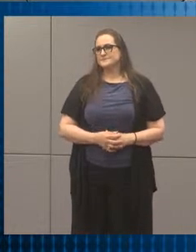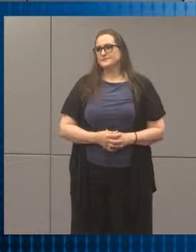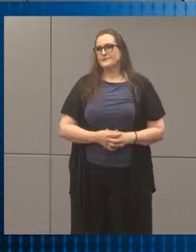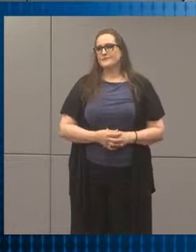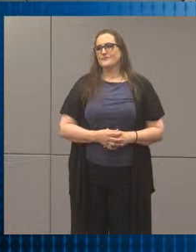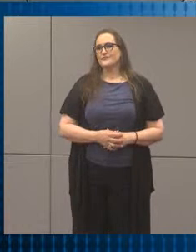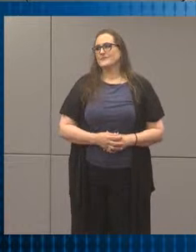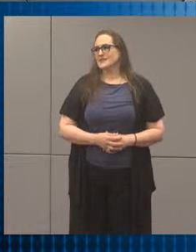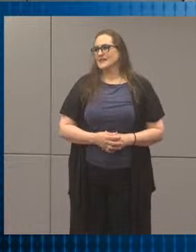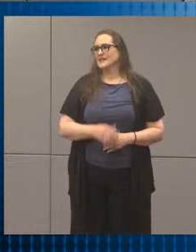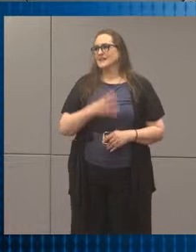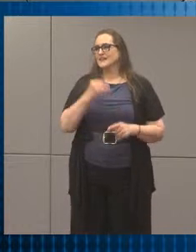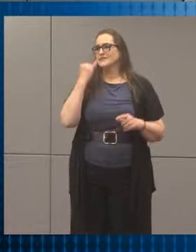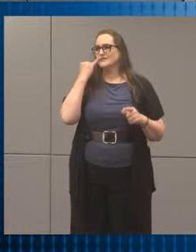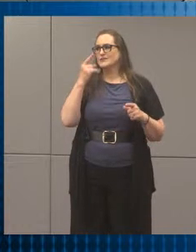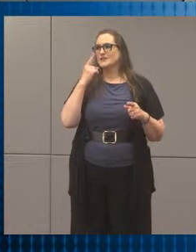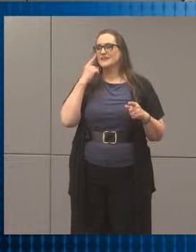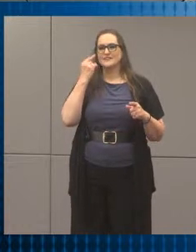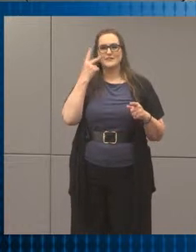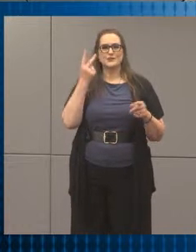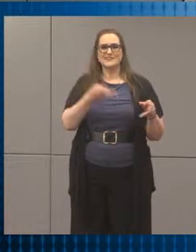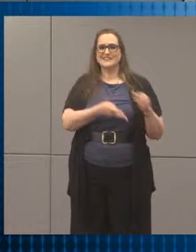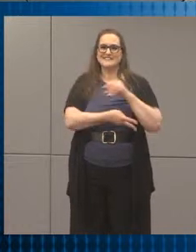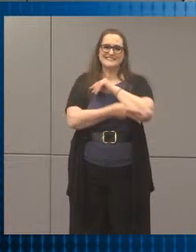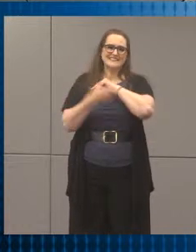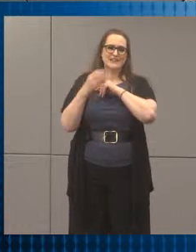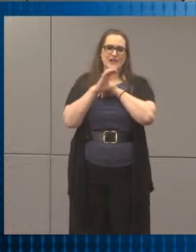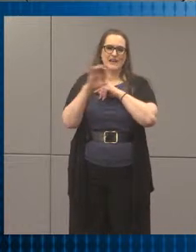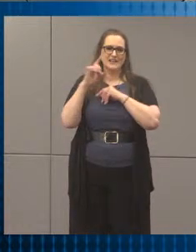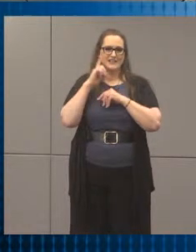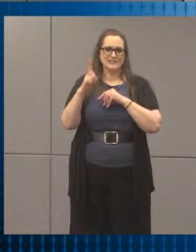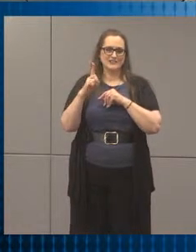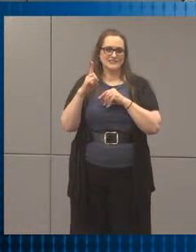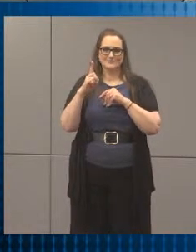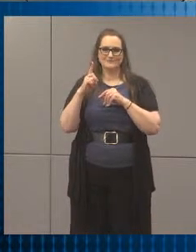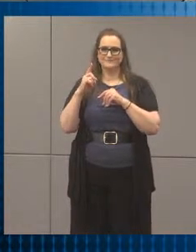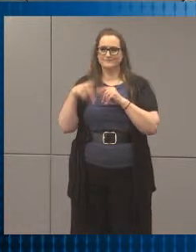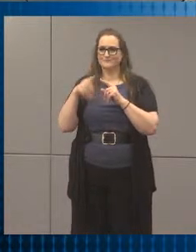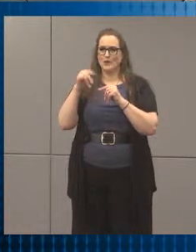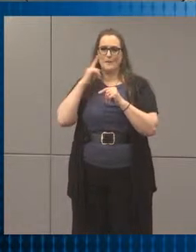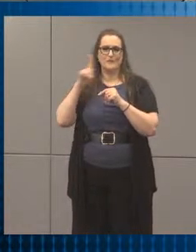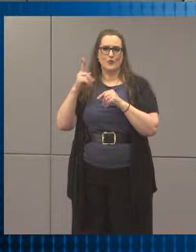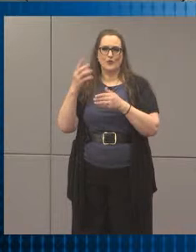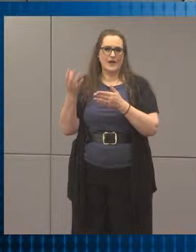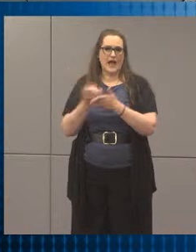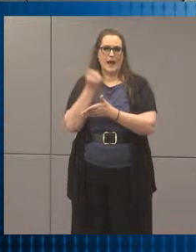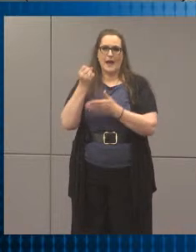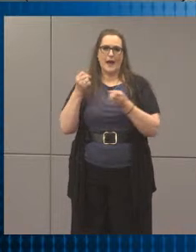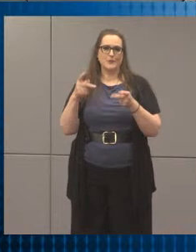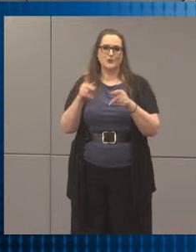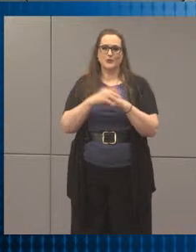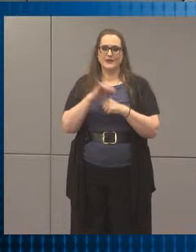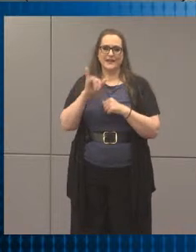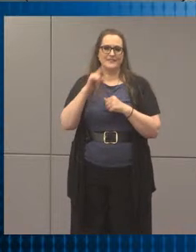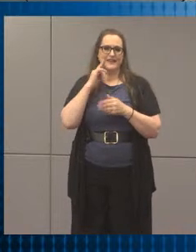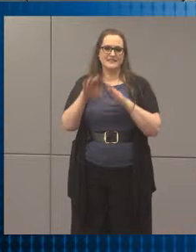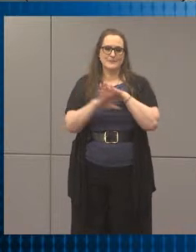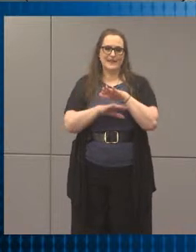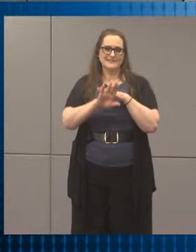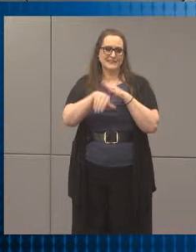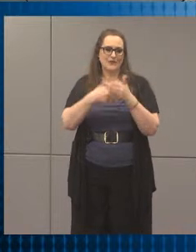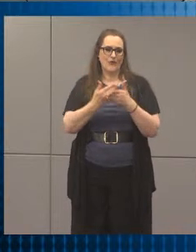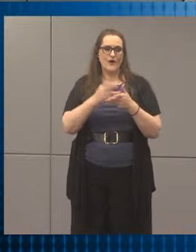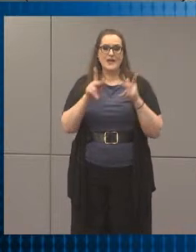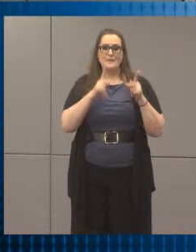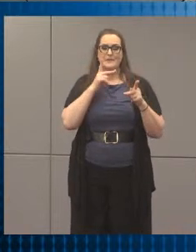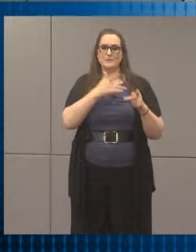If an individual is looking to steal a catalytic converter, it's just a crime of opportunity, and that's basically what it is. Generally, the people